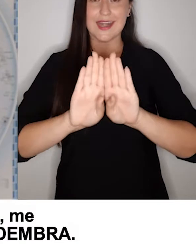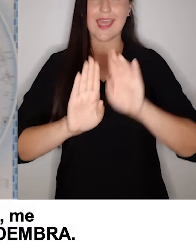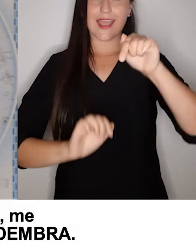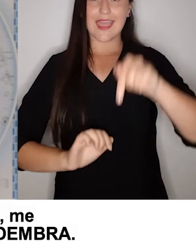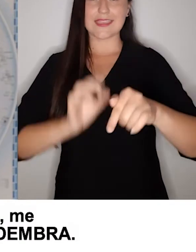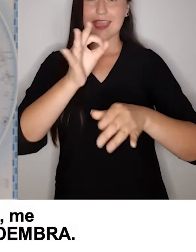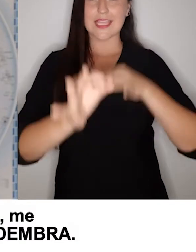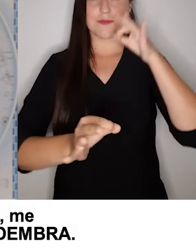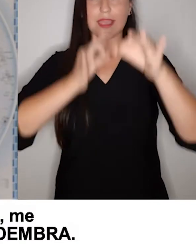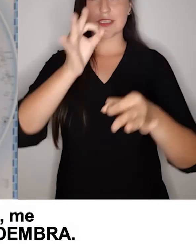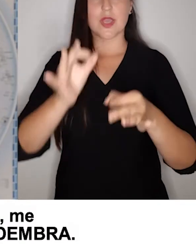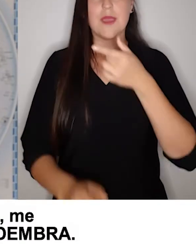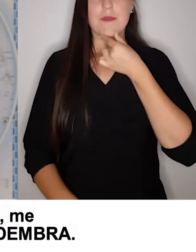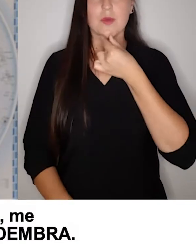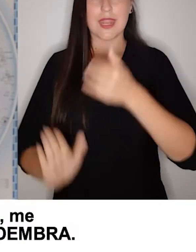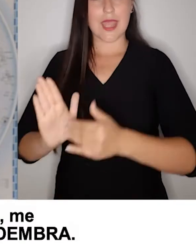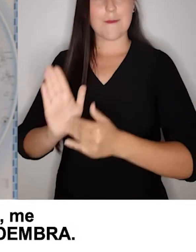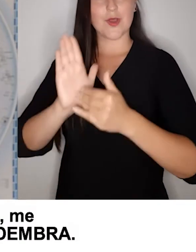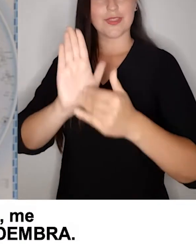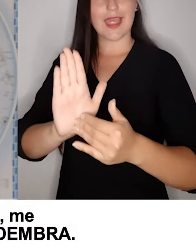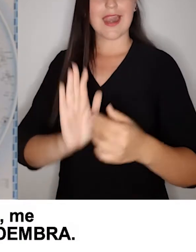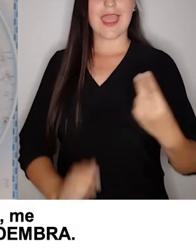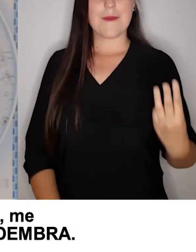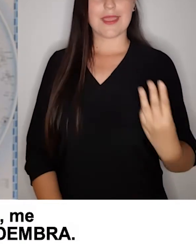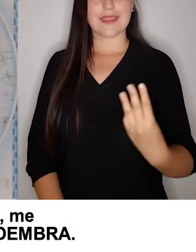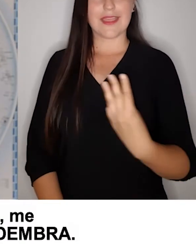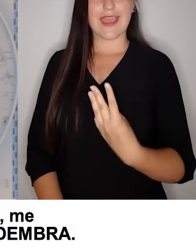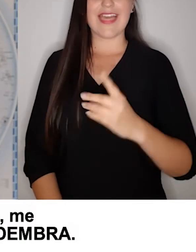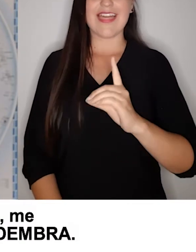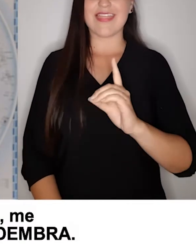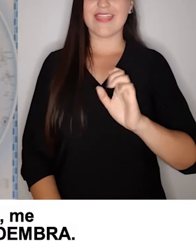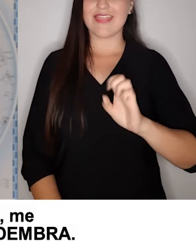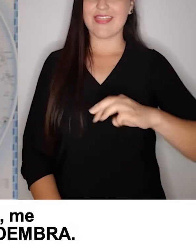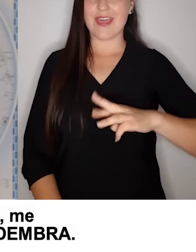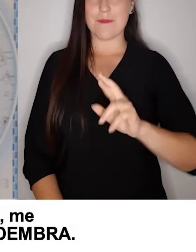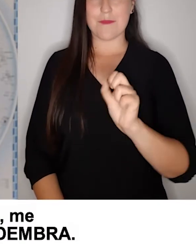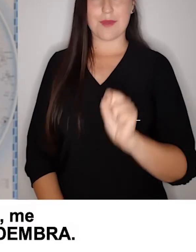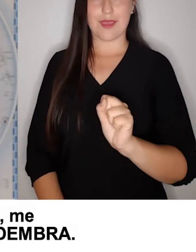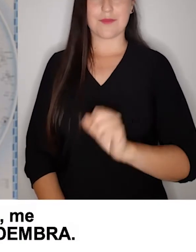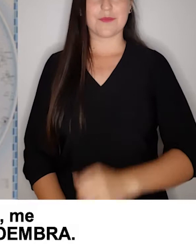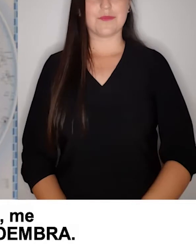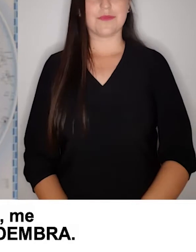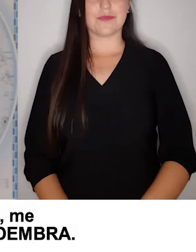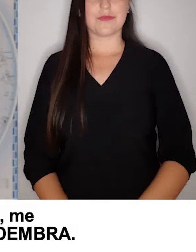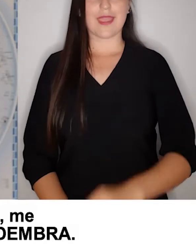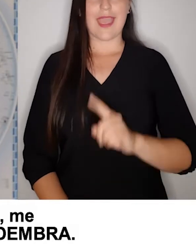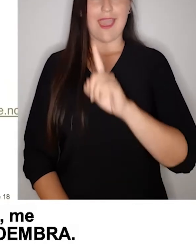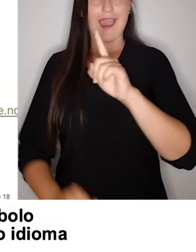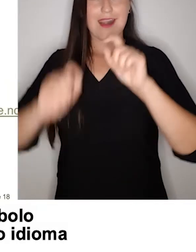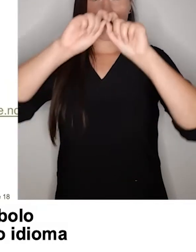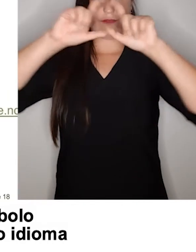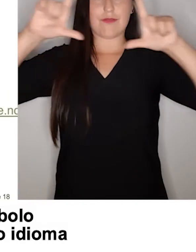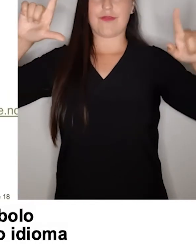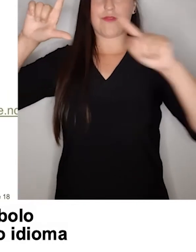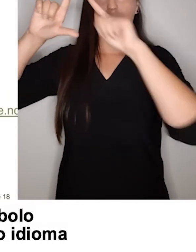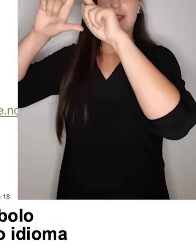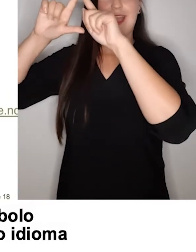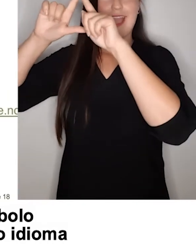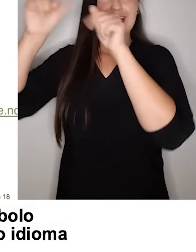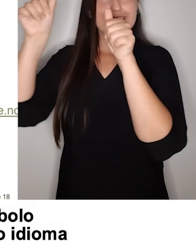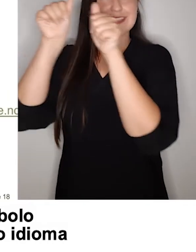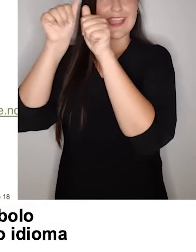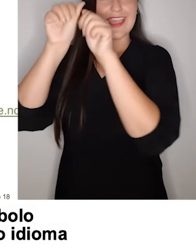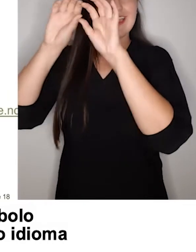Before I round off this introduction, I'd like to show you what the Dembra webpage looks like. In the top